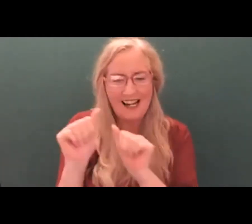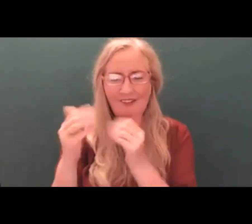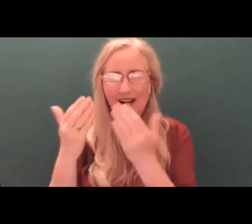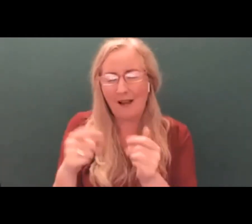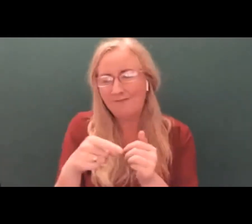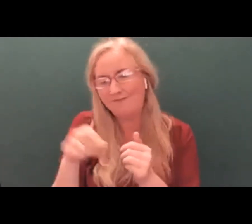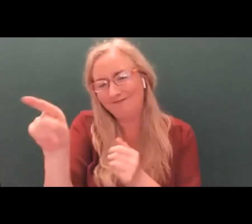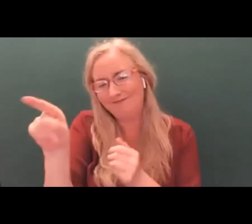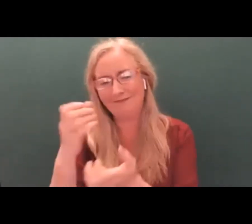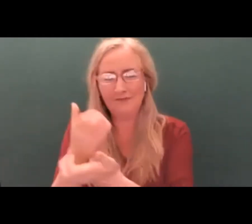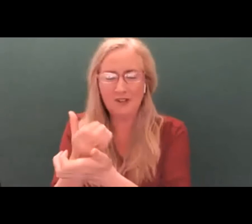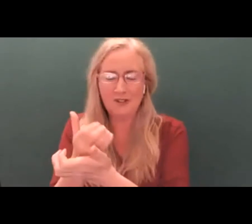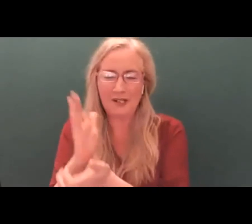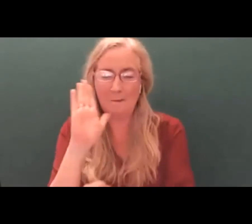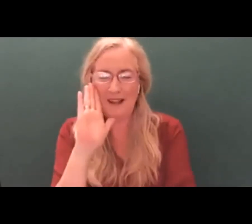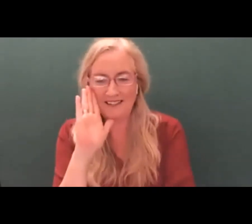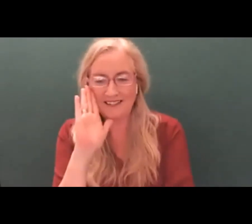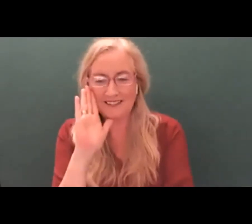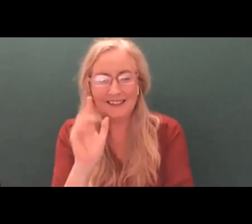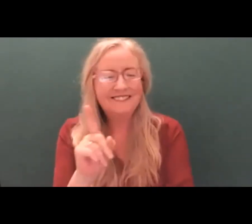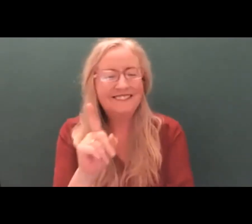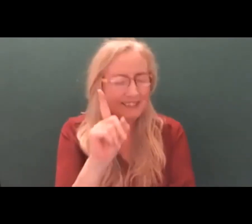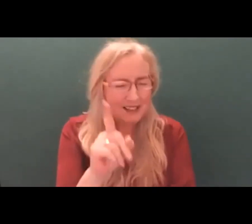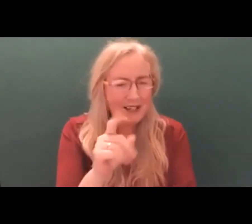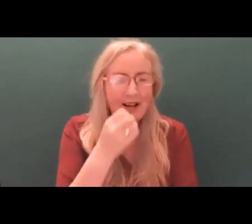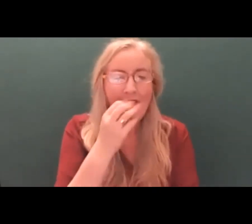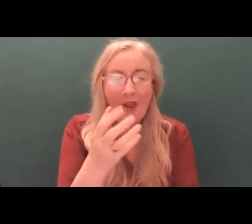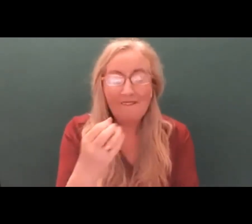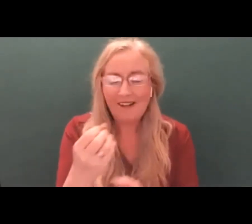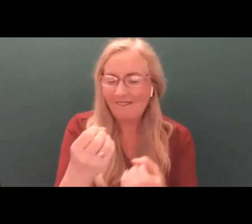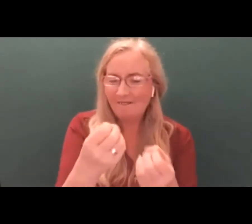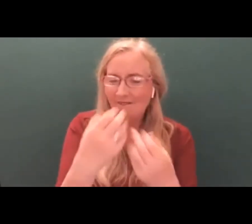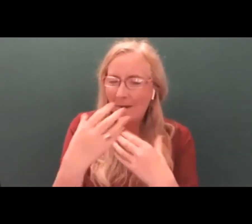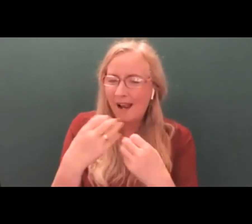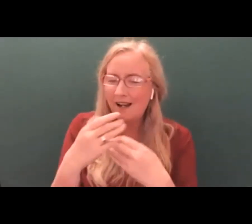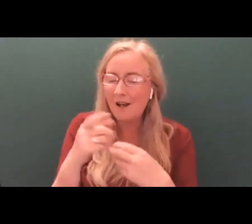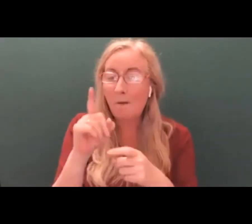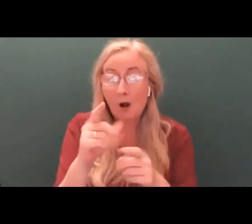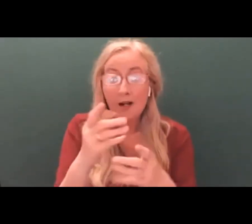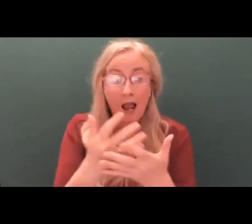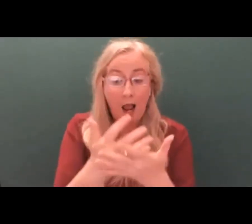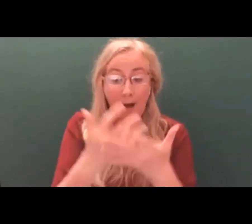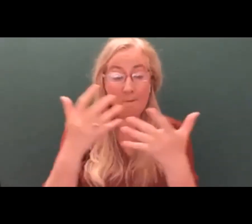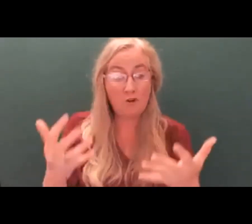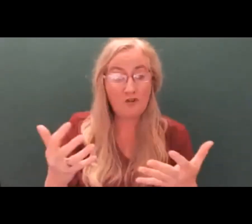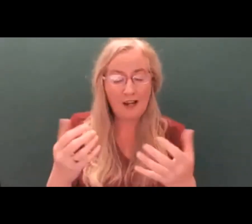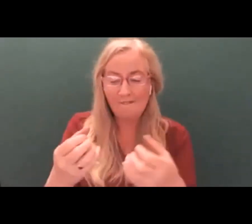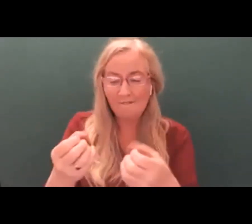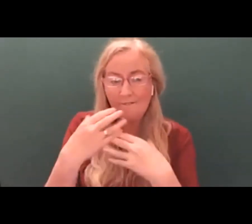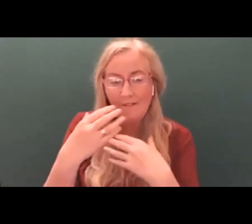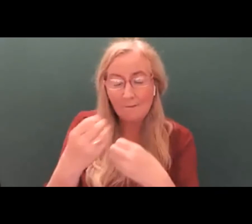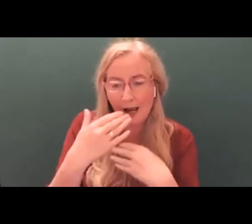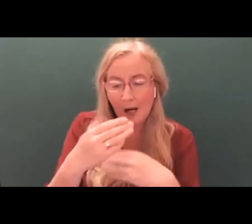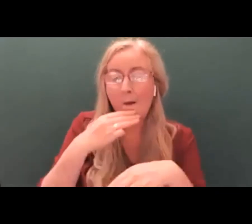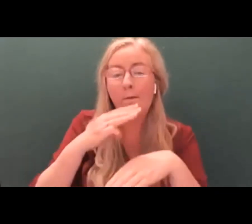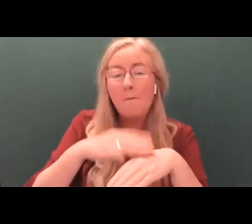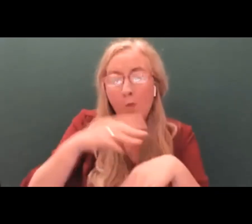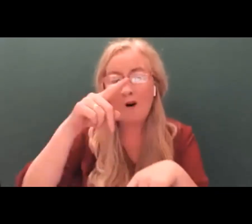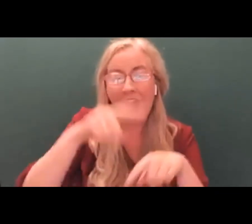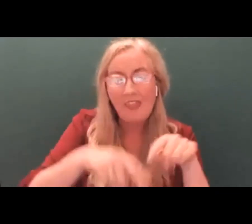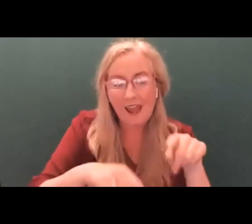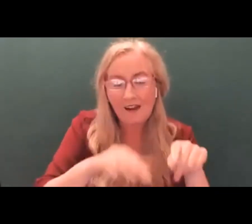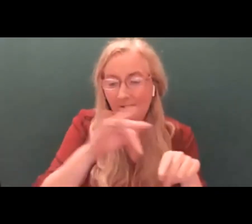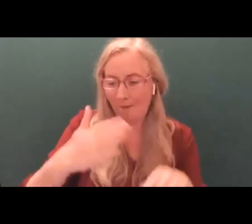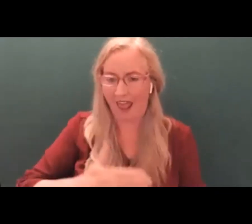bed." And we got some lovely feedback, and the volume of feedback was much more than we would have had from a live